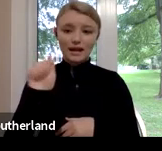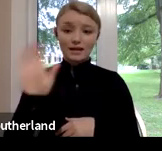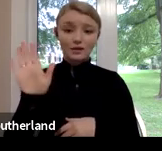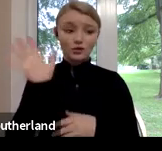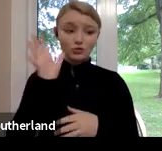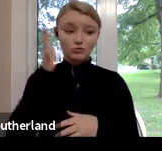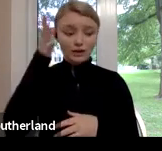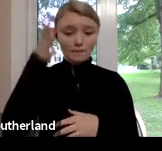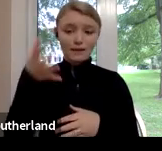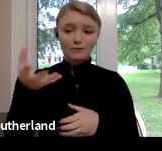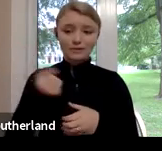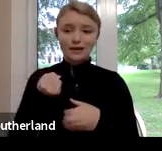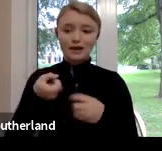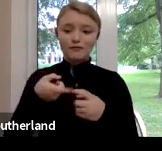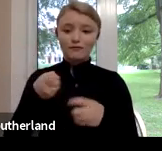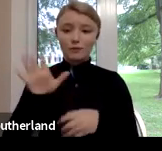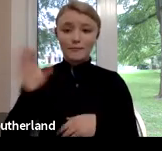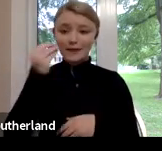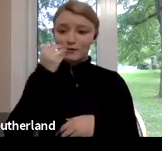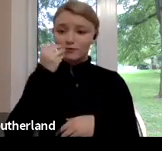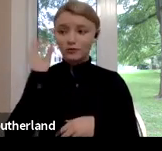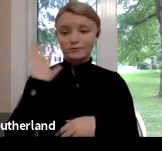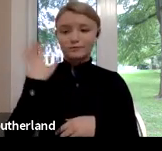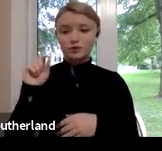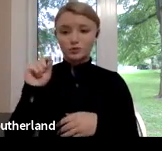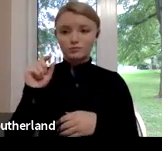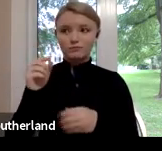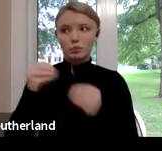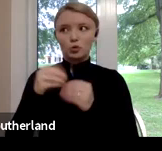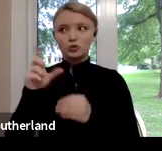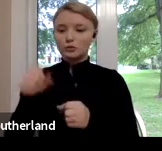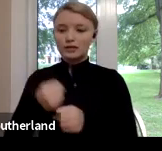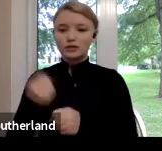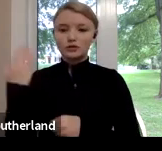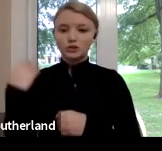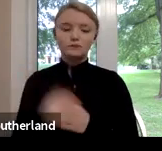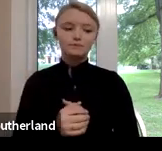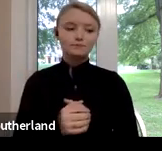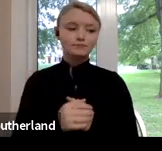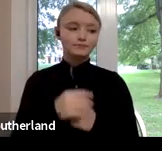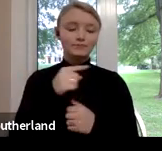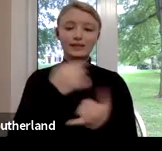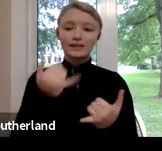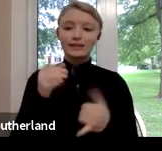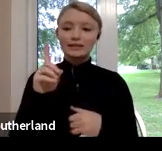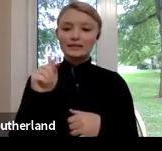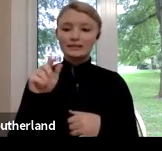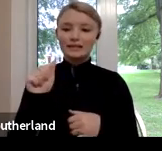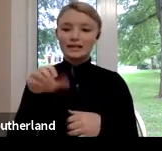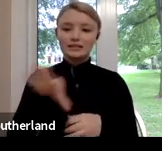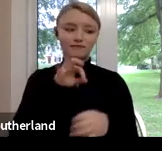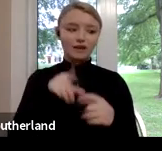food at that time. So this data is found from the Scientific American.